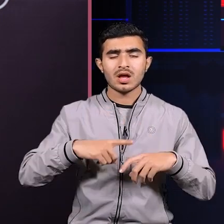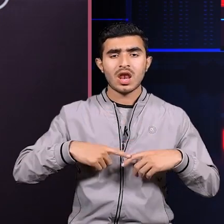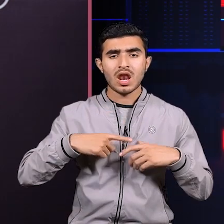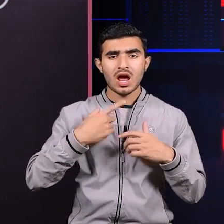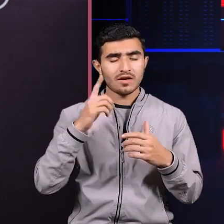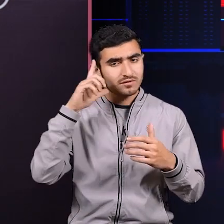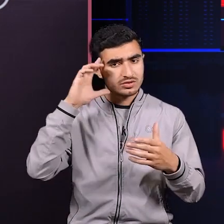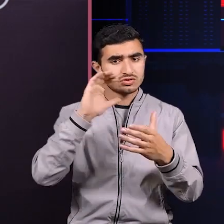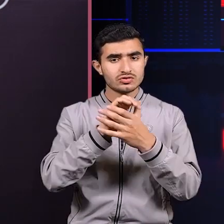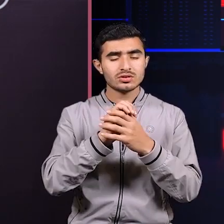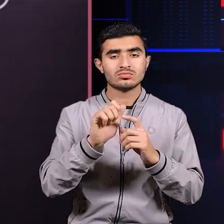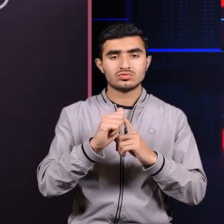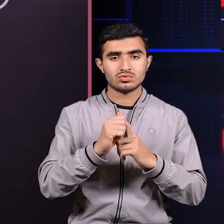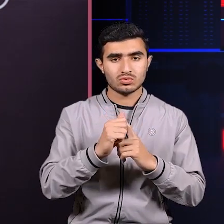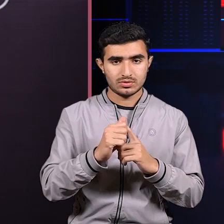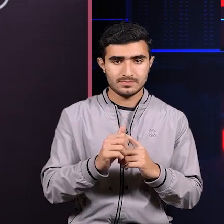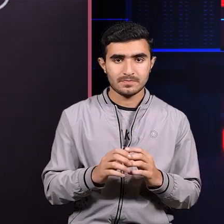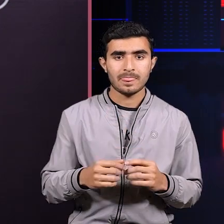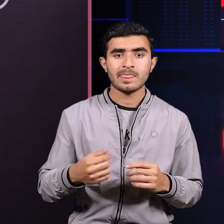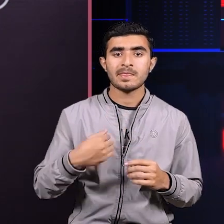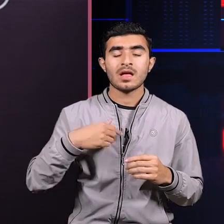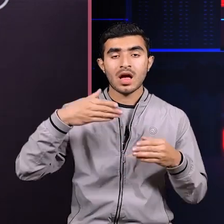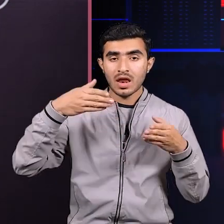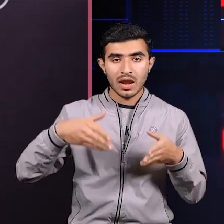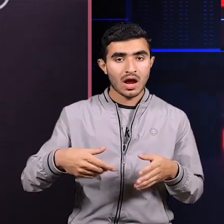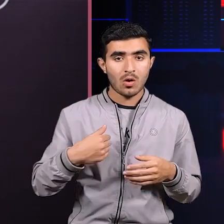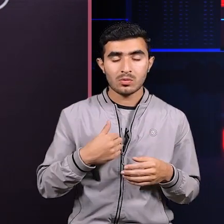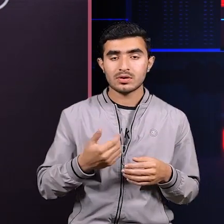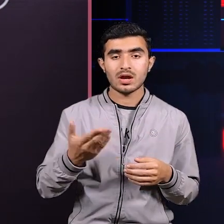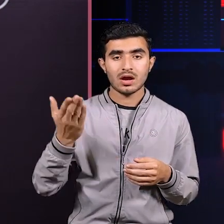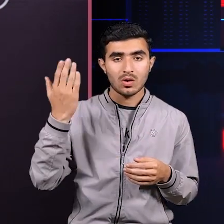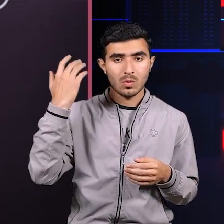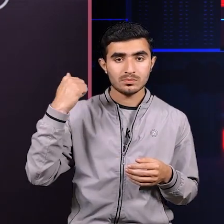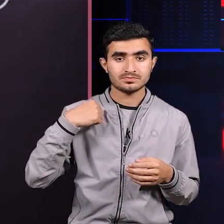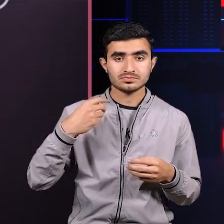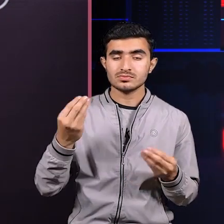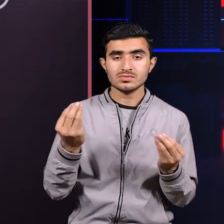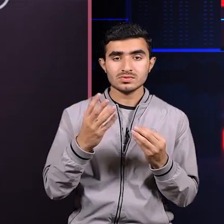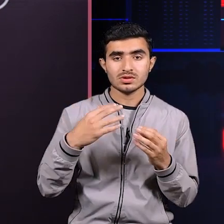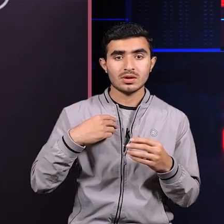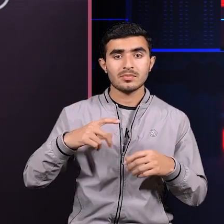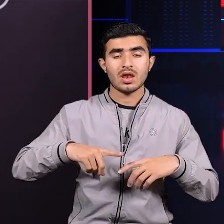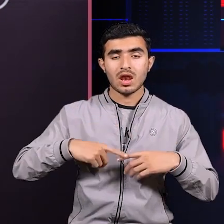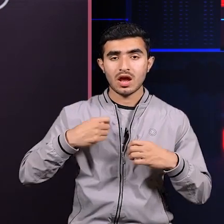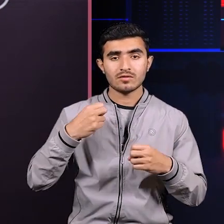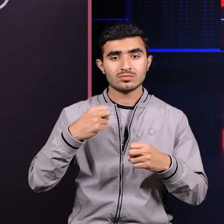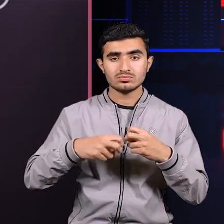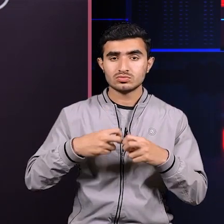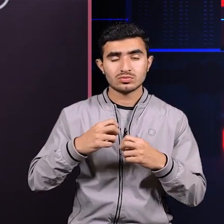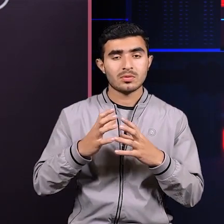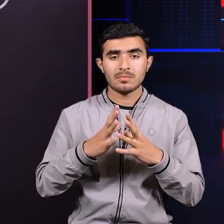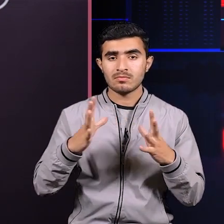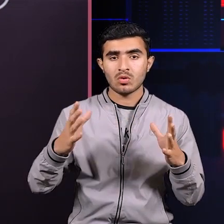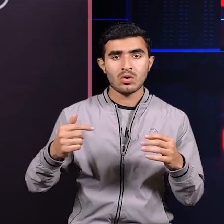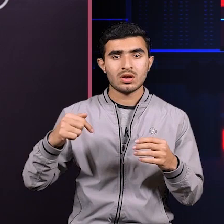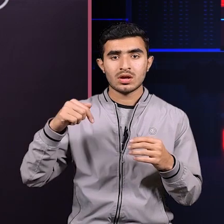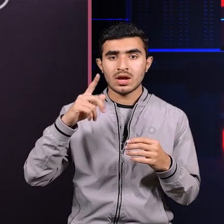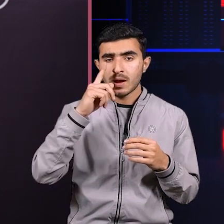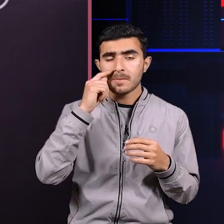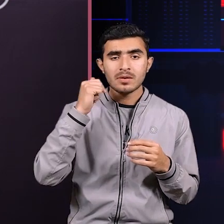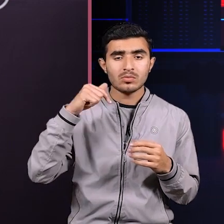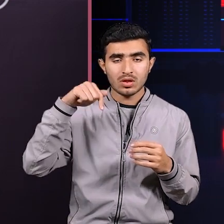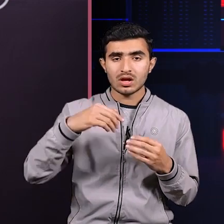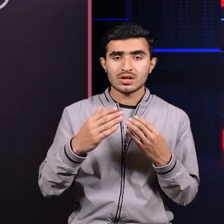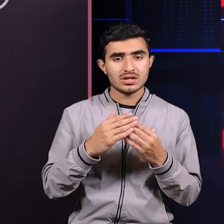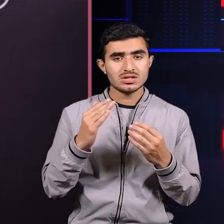seriously. I was very young when I started this. I was 25 years old when I came into it. And I just